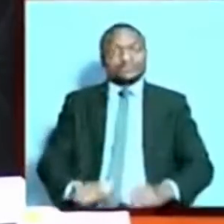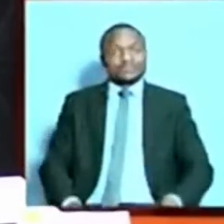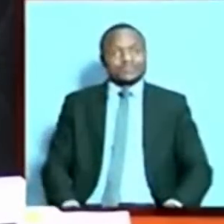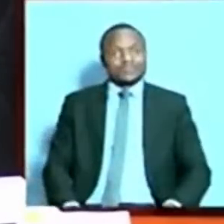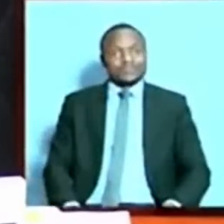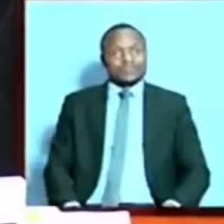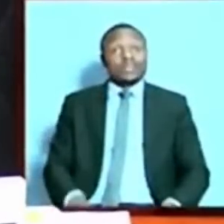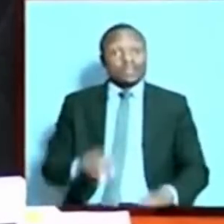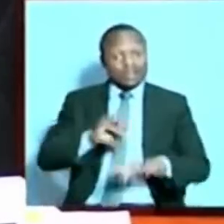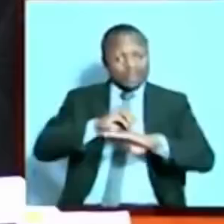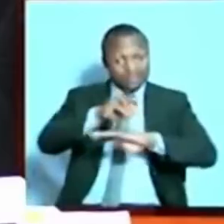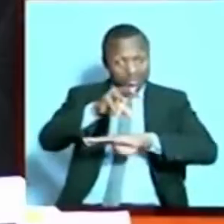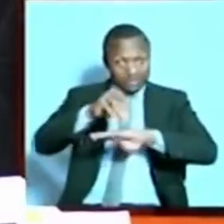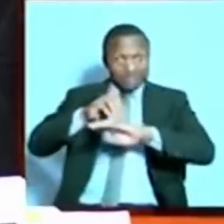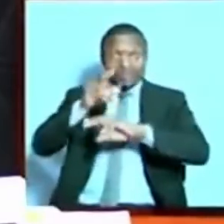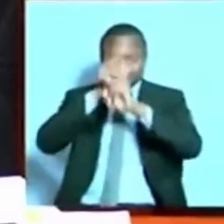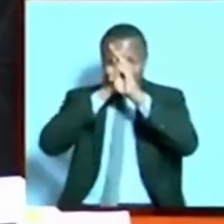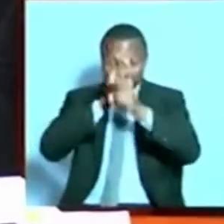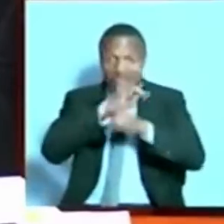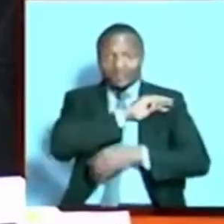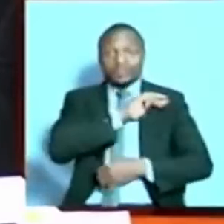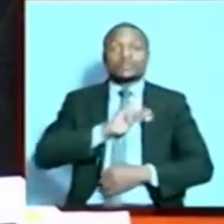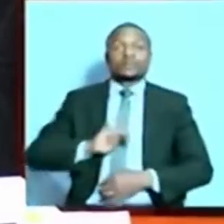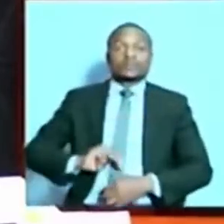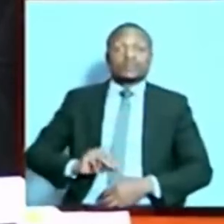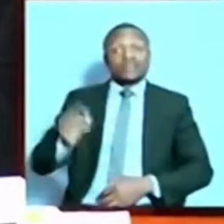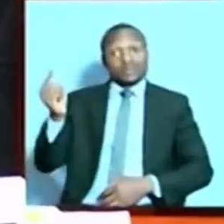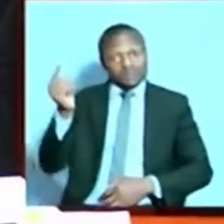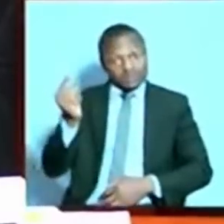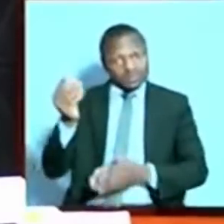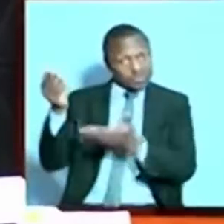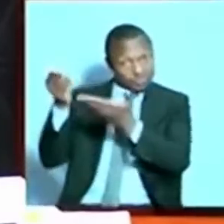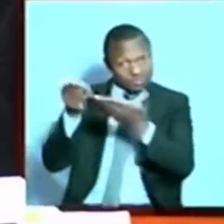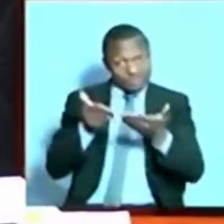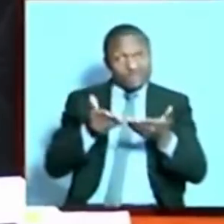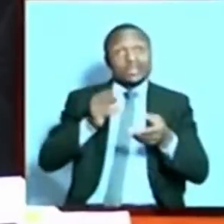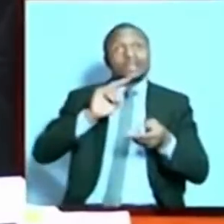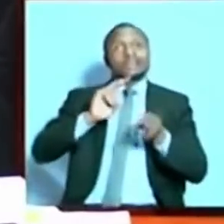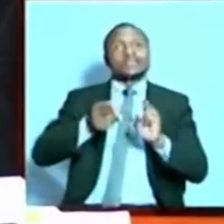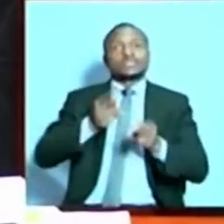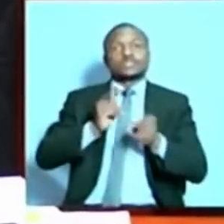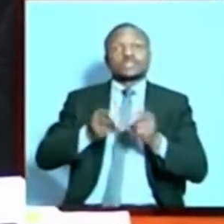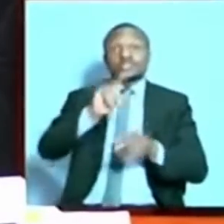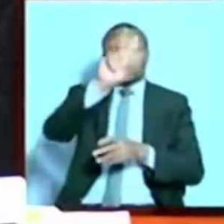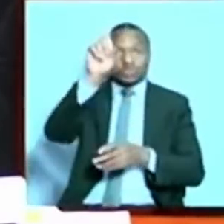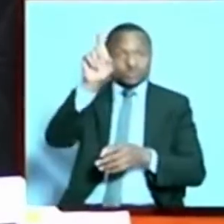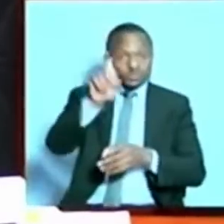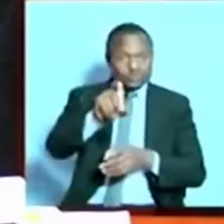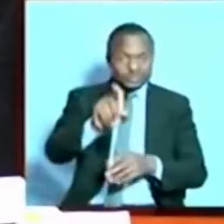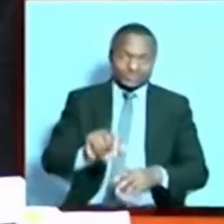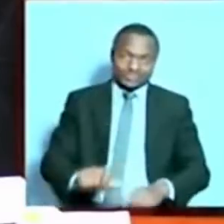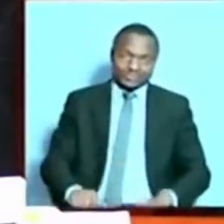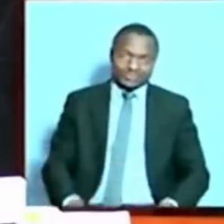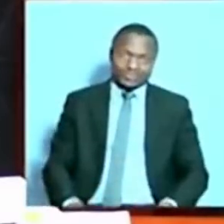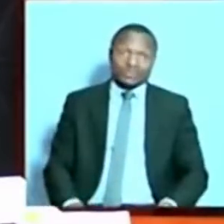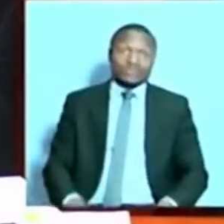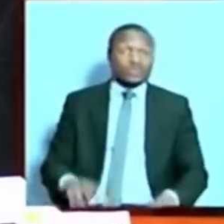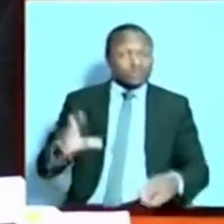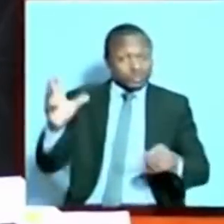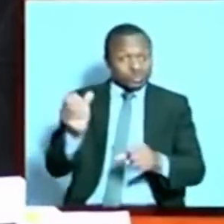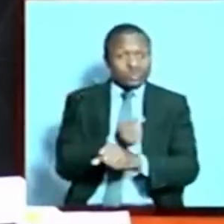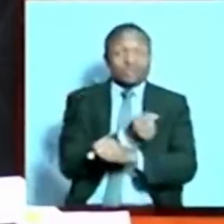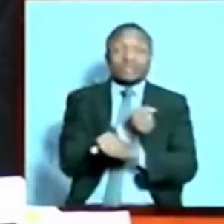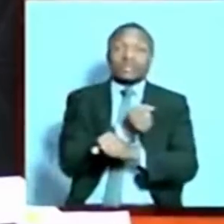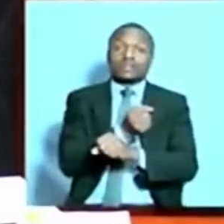I will advise the honorable member to come up with an urgent question to get